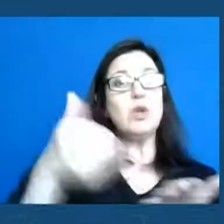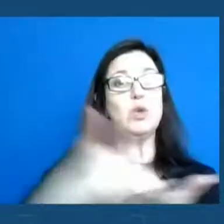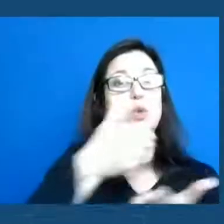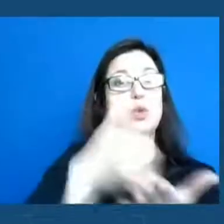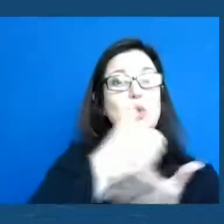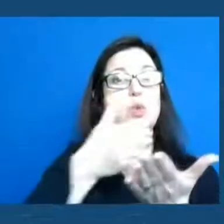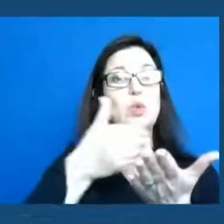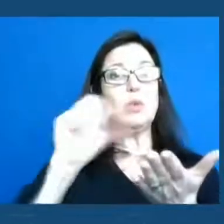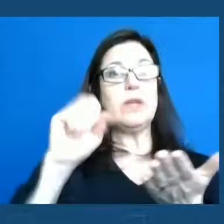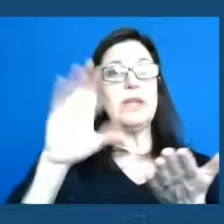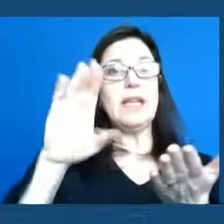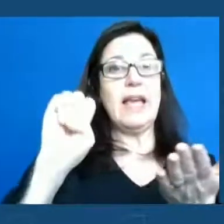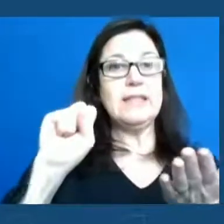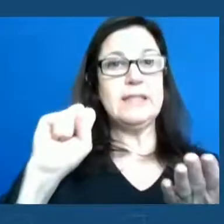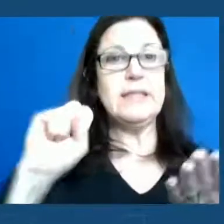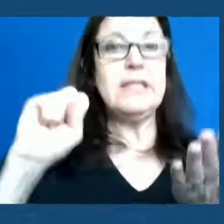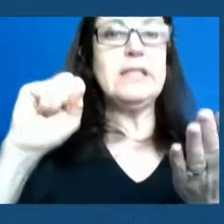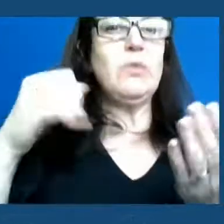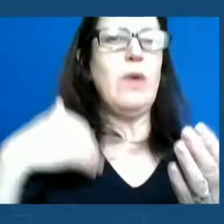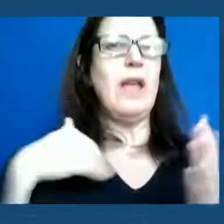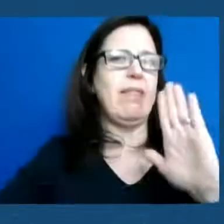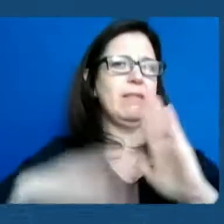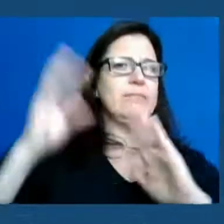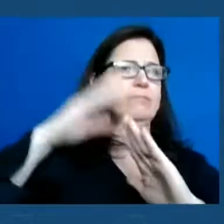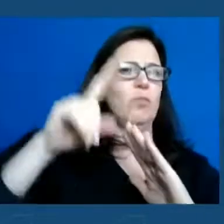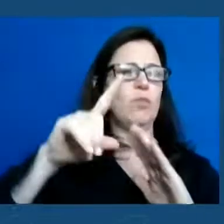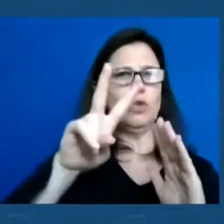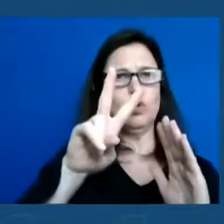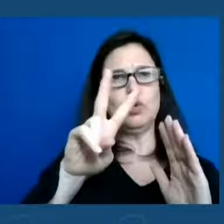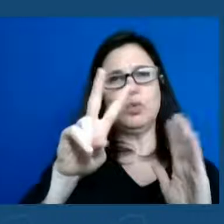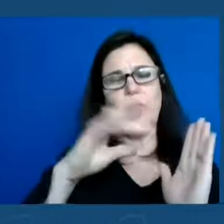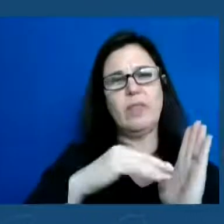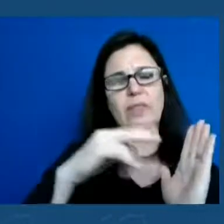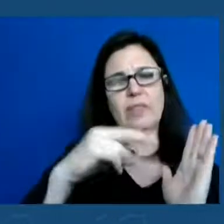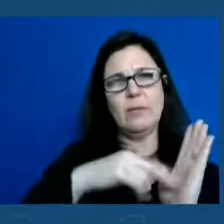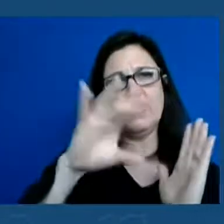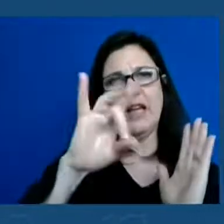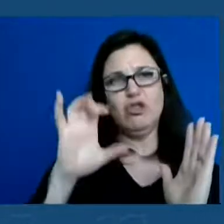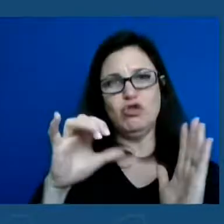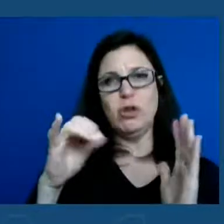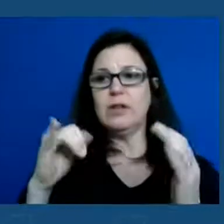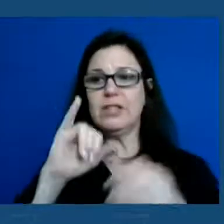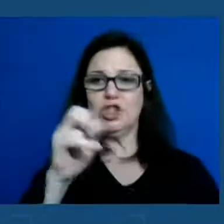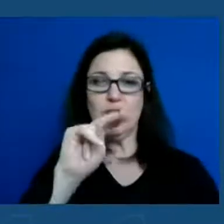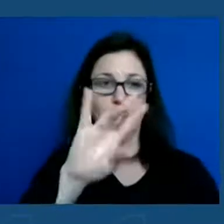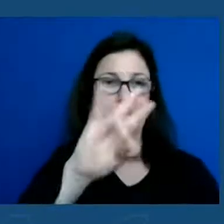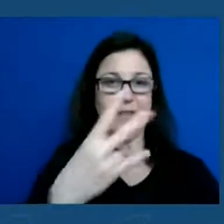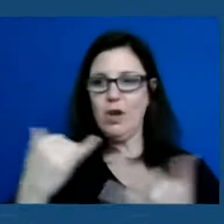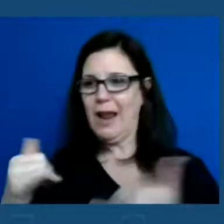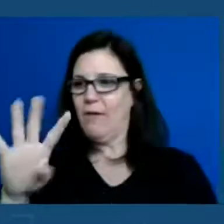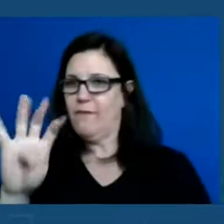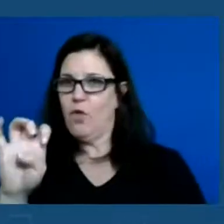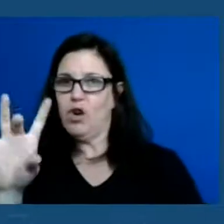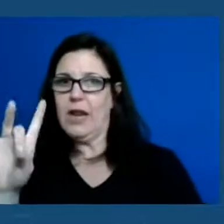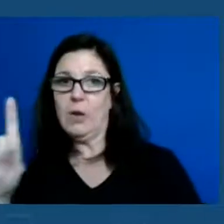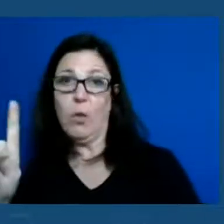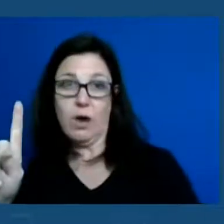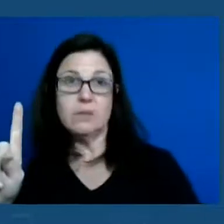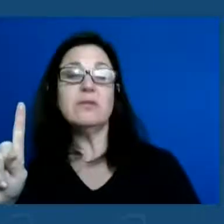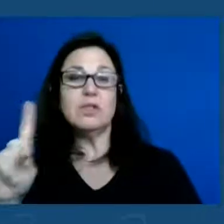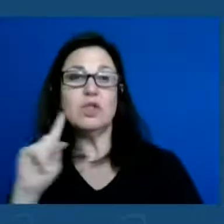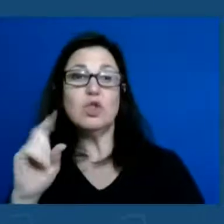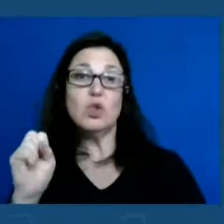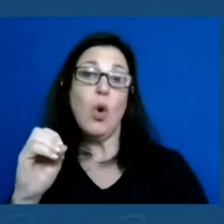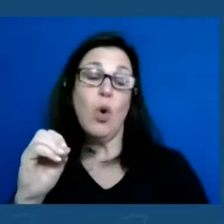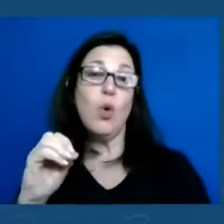York. We had a peak of 2,800 on January 7th. We have 481. So a disparity, but the numbers have been going up.